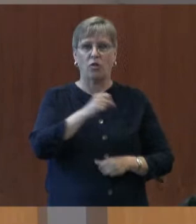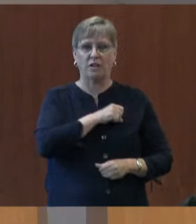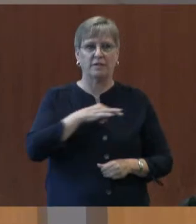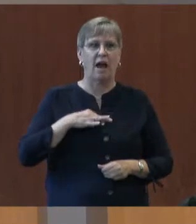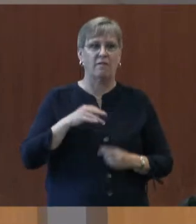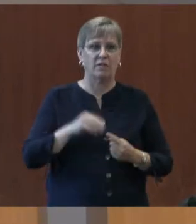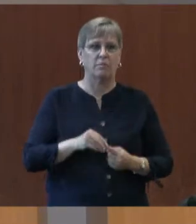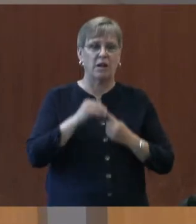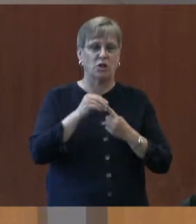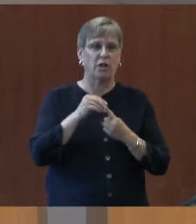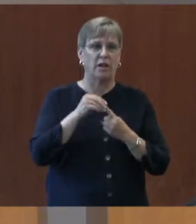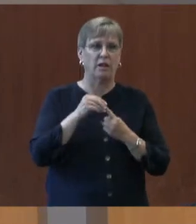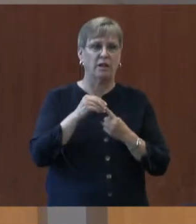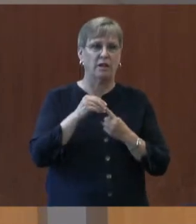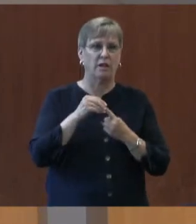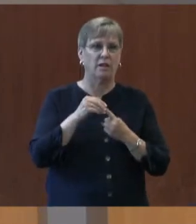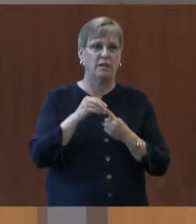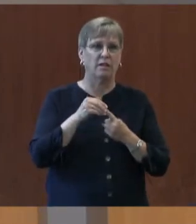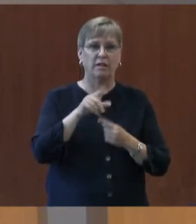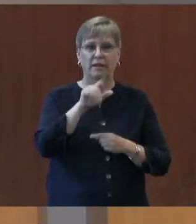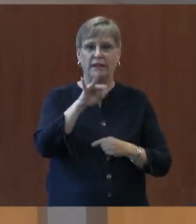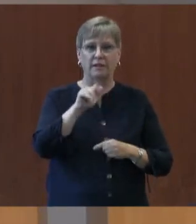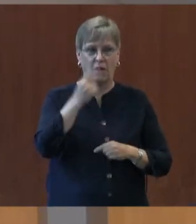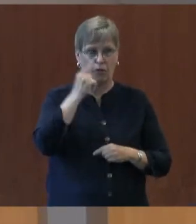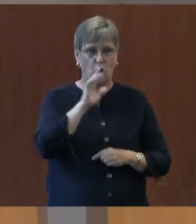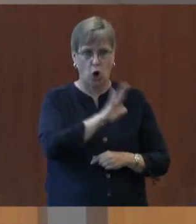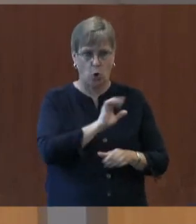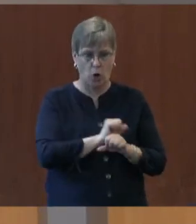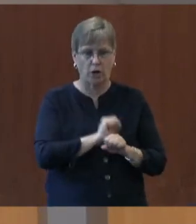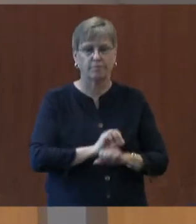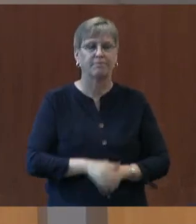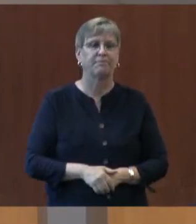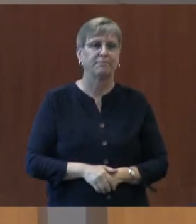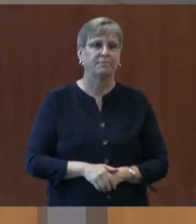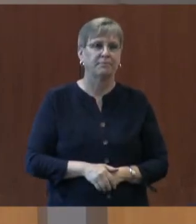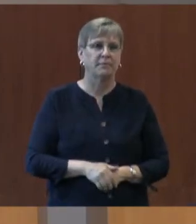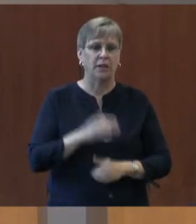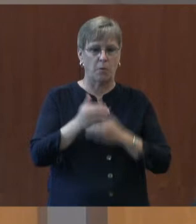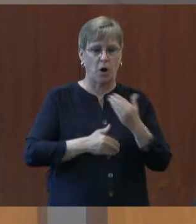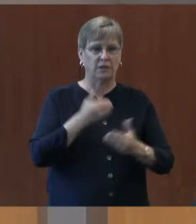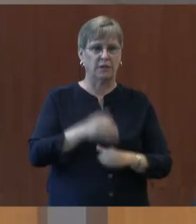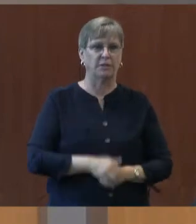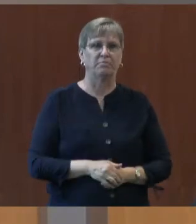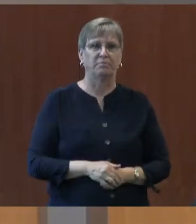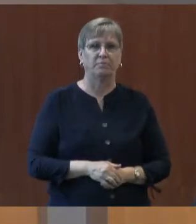and especially, Lisa for her work, in this process.